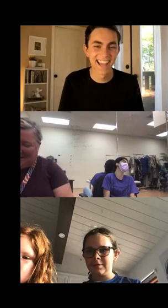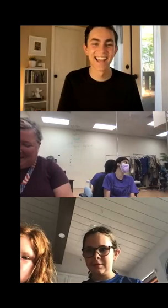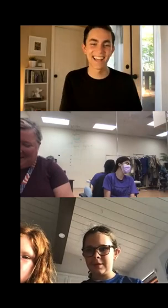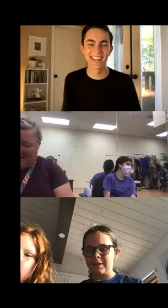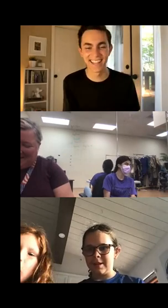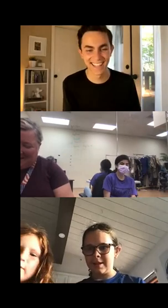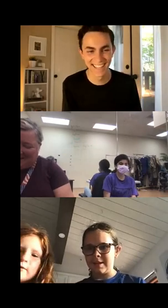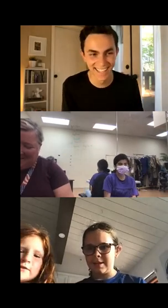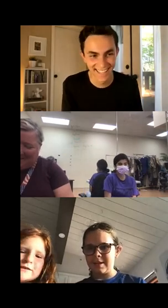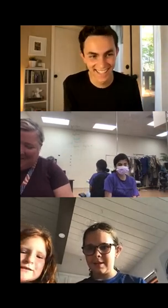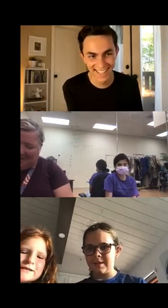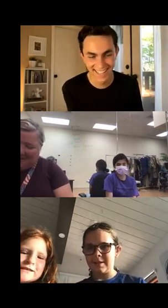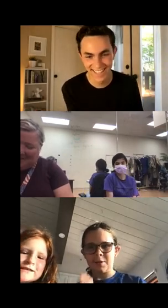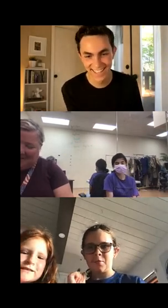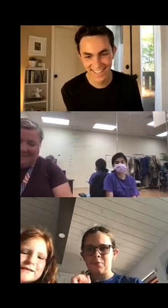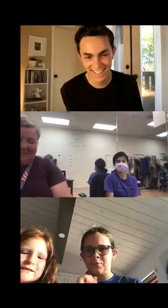Okay.